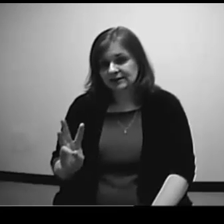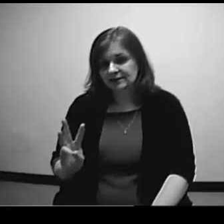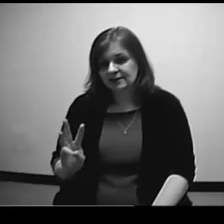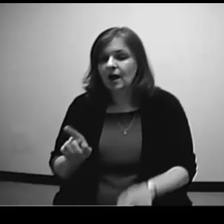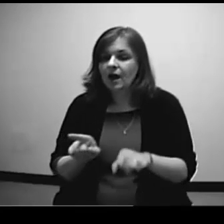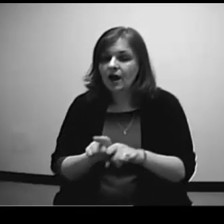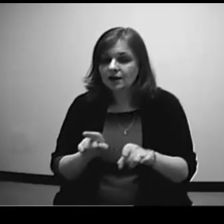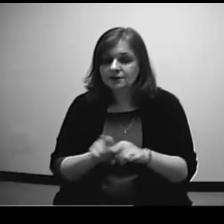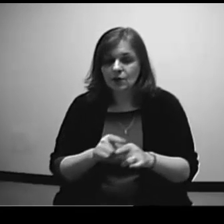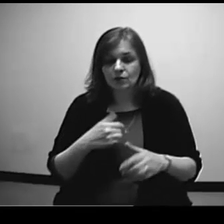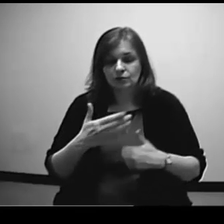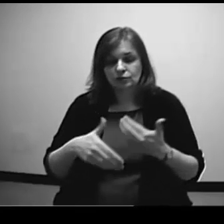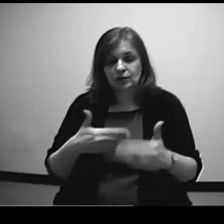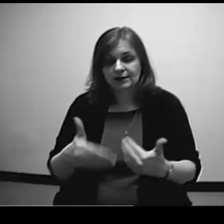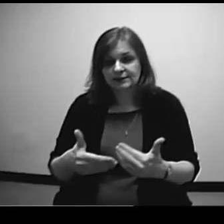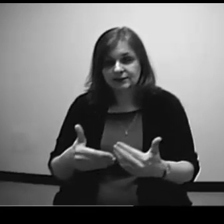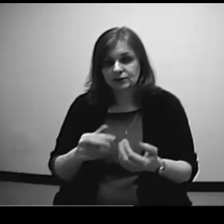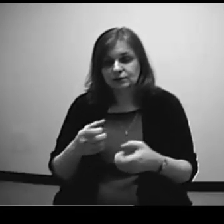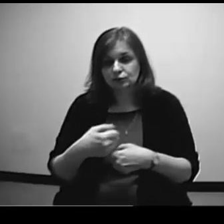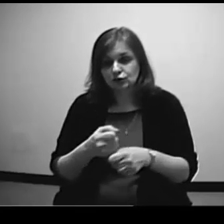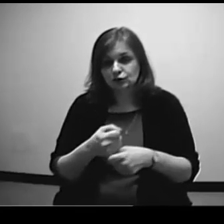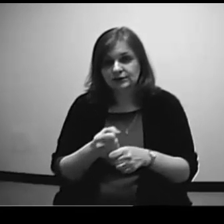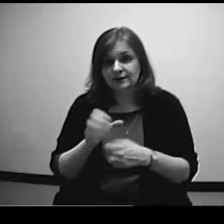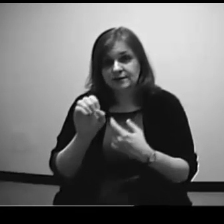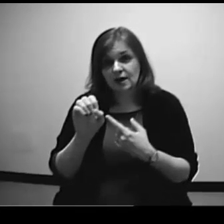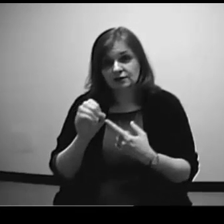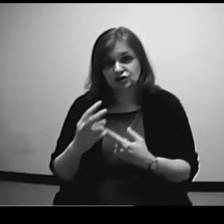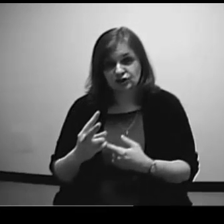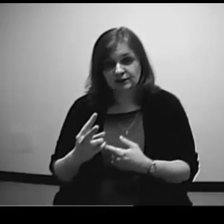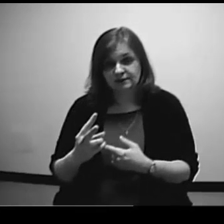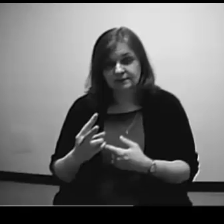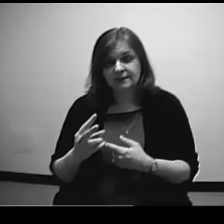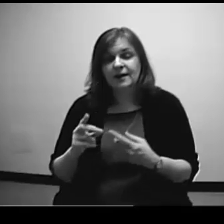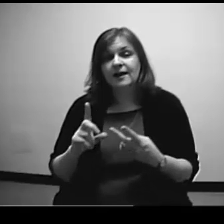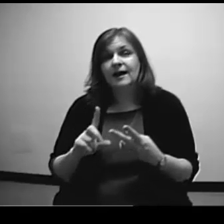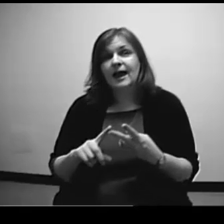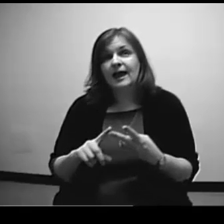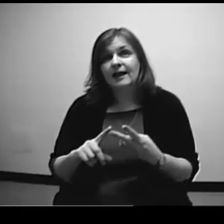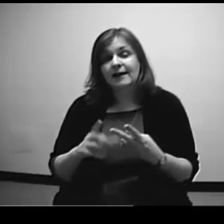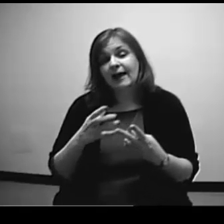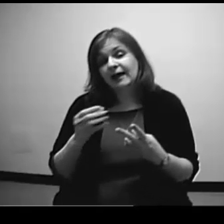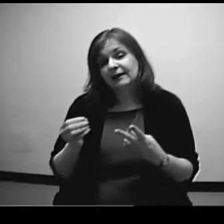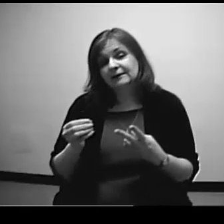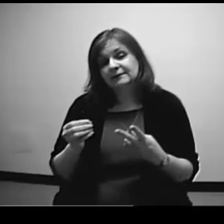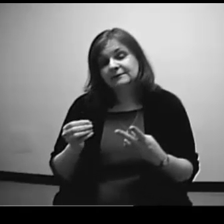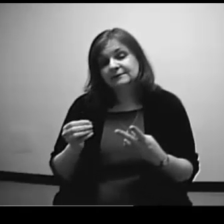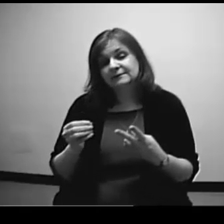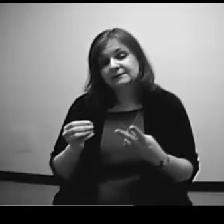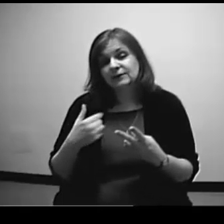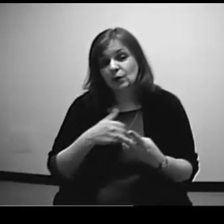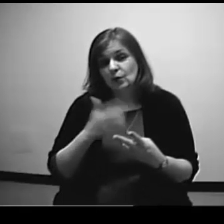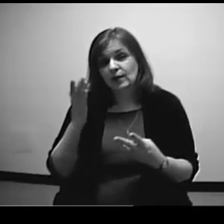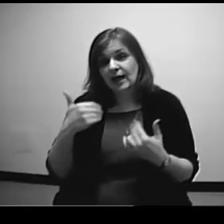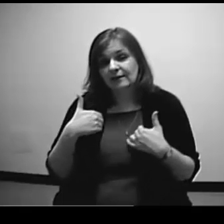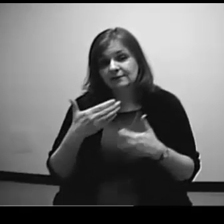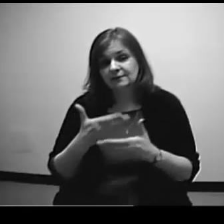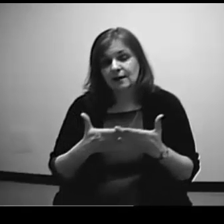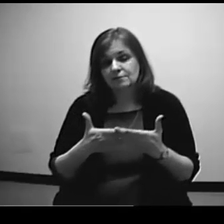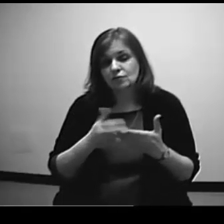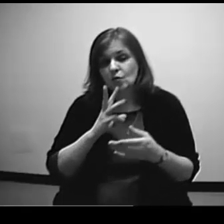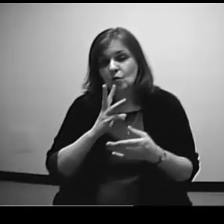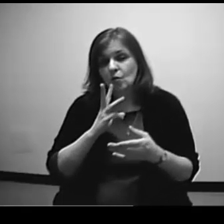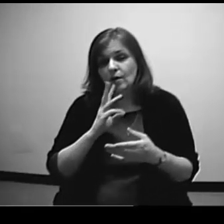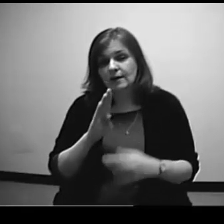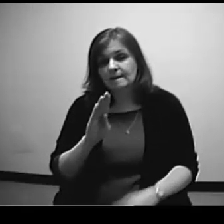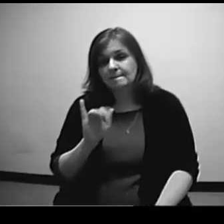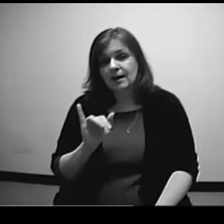C6H12O6, and we're also going to produce oxygen. And, like I said, we will